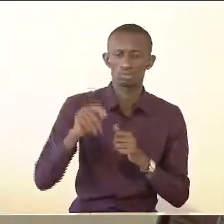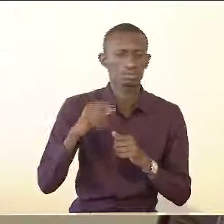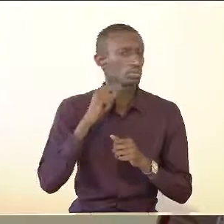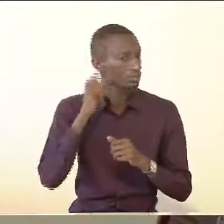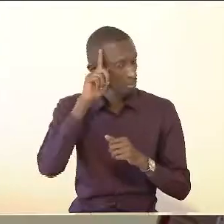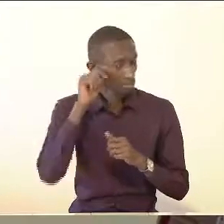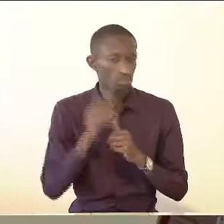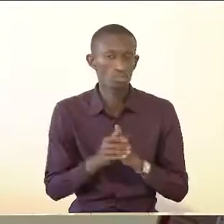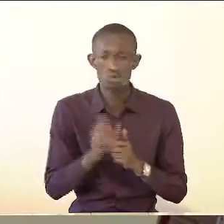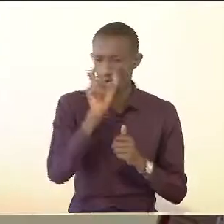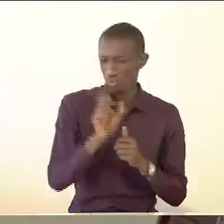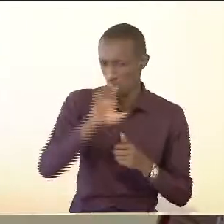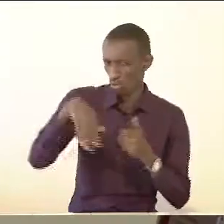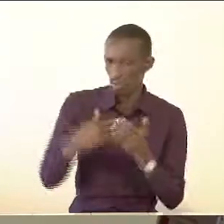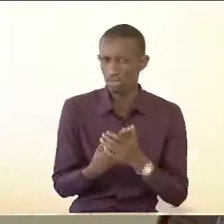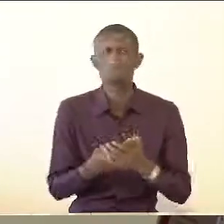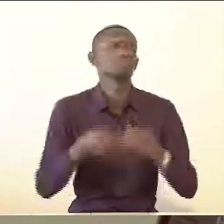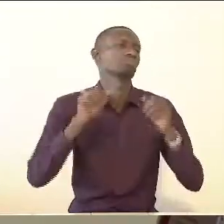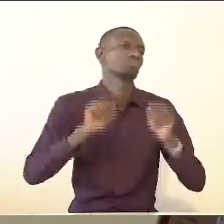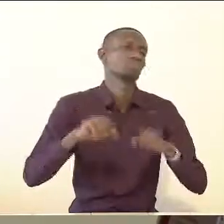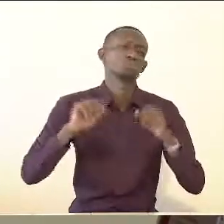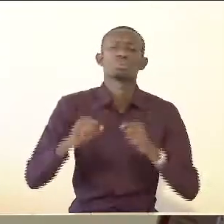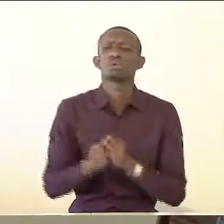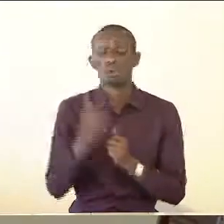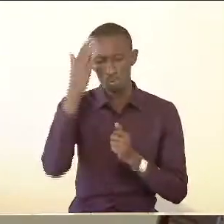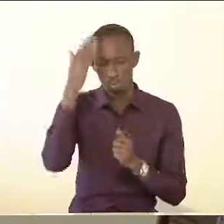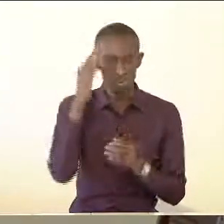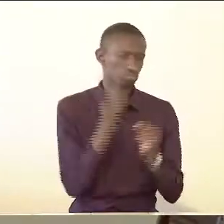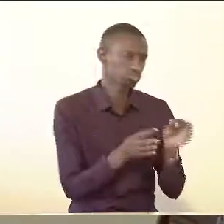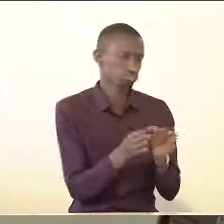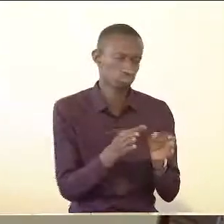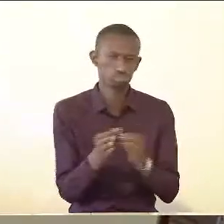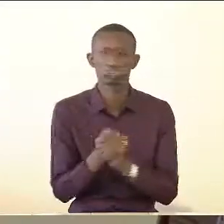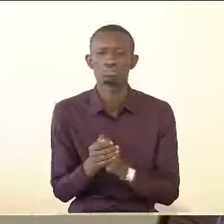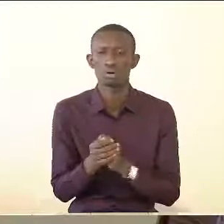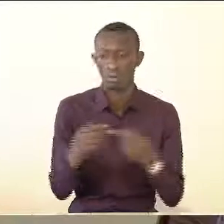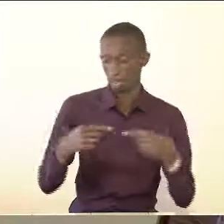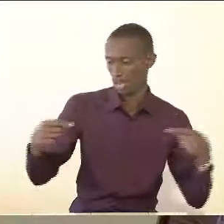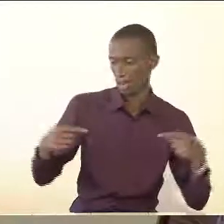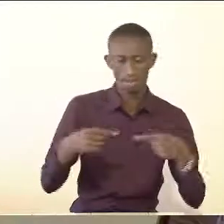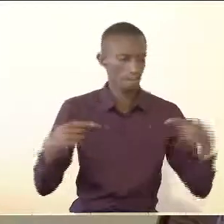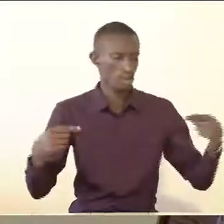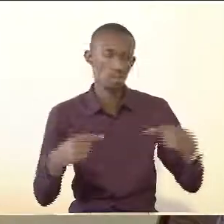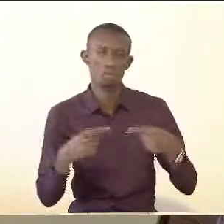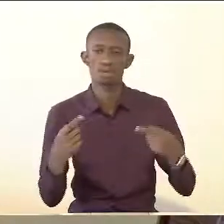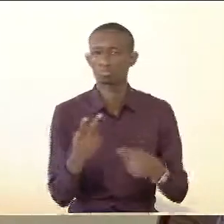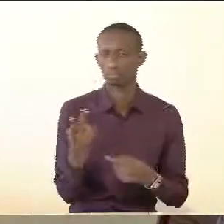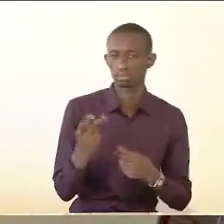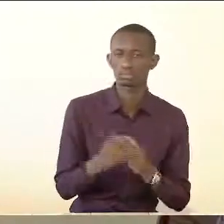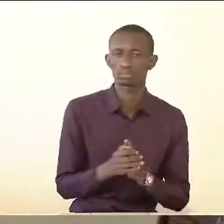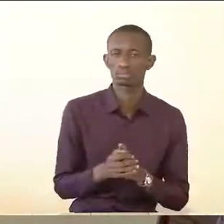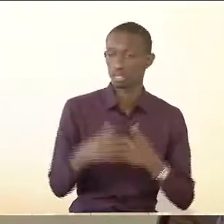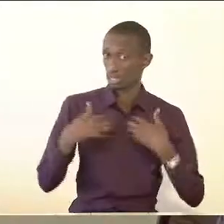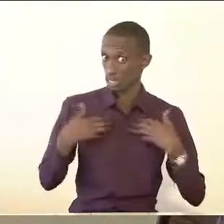everybody is able to distinguish the two. The animals whose body temperature remains